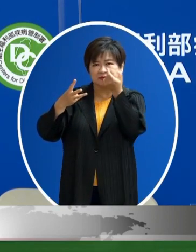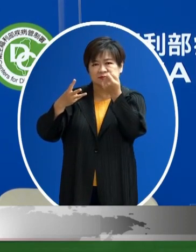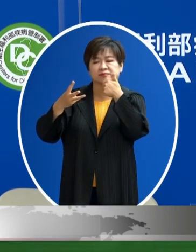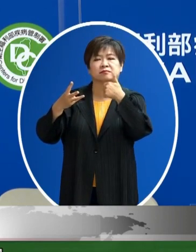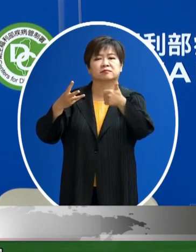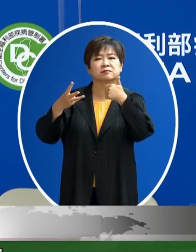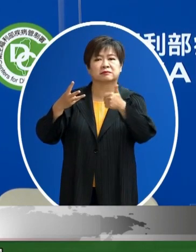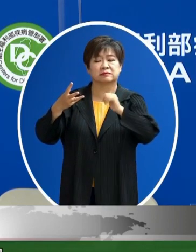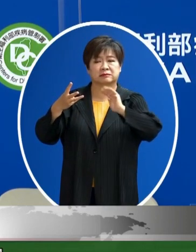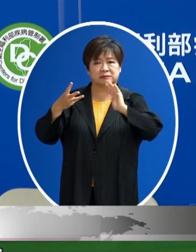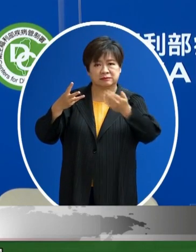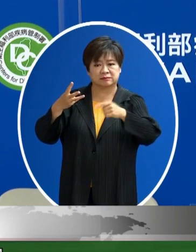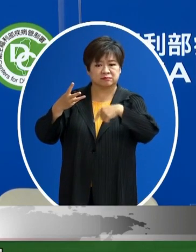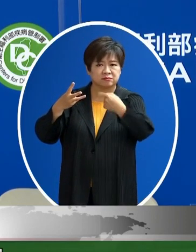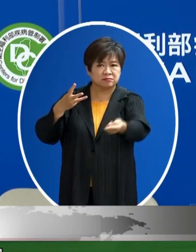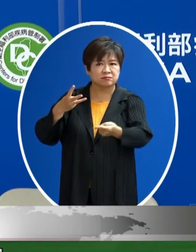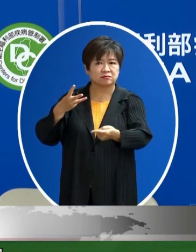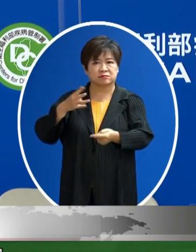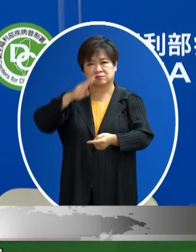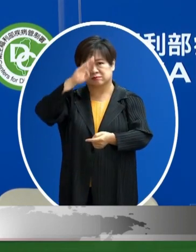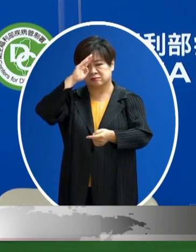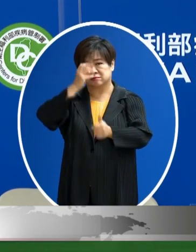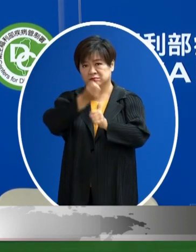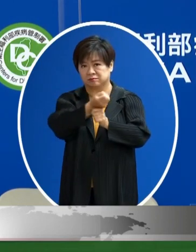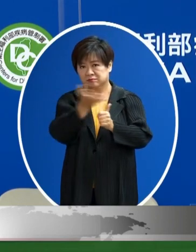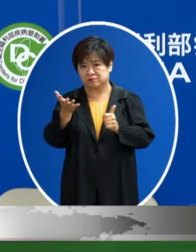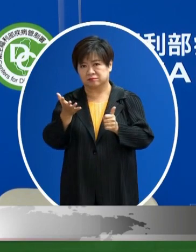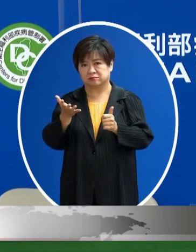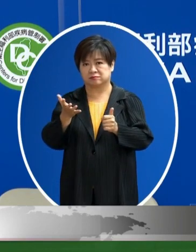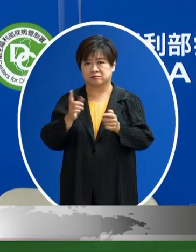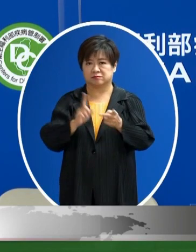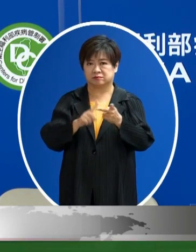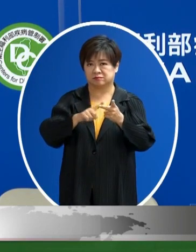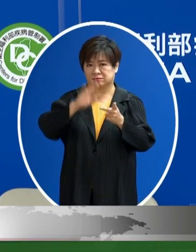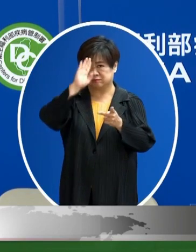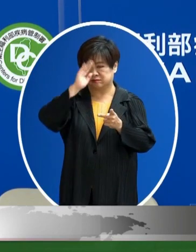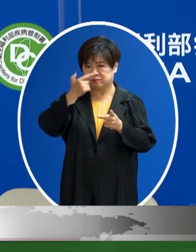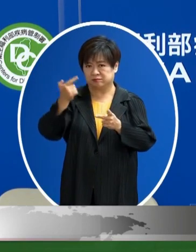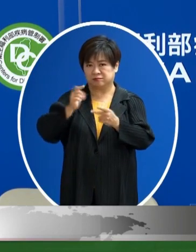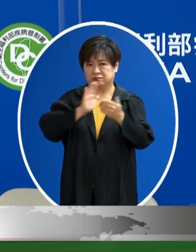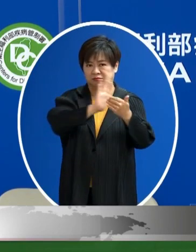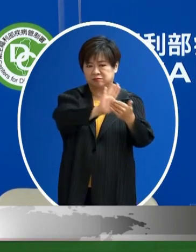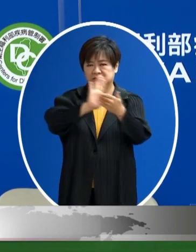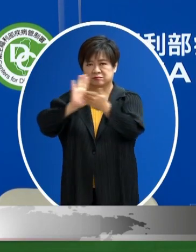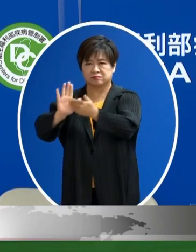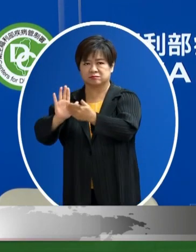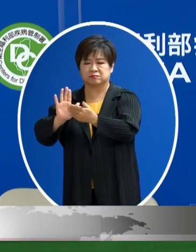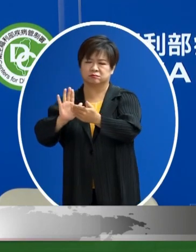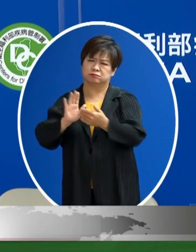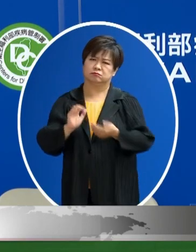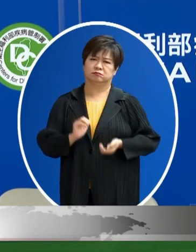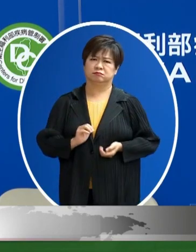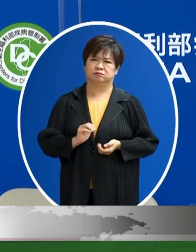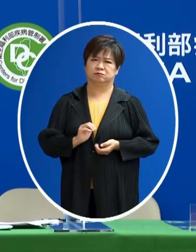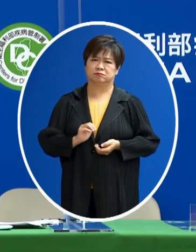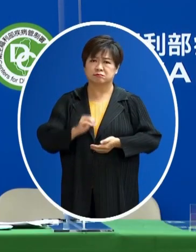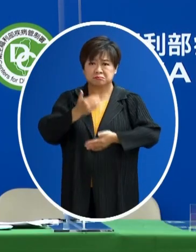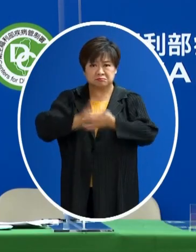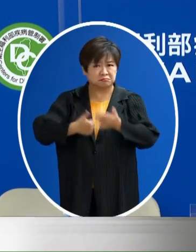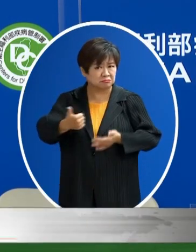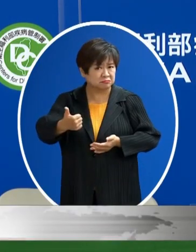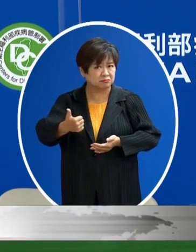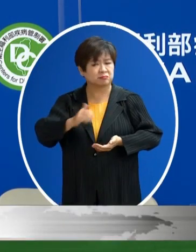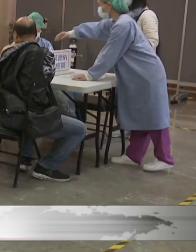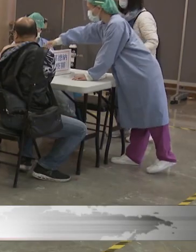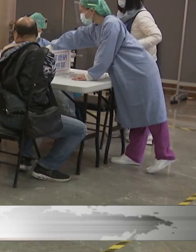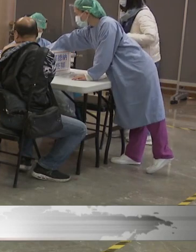slowing infection or preventing severe symptoms, there's no real noticeable effect. So we don't have any plans for widespread vaccination with